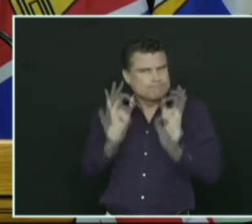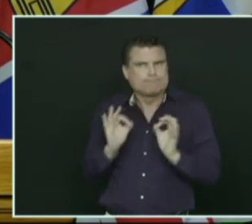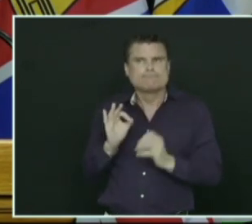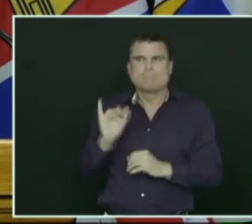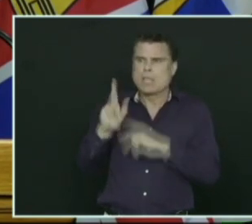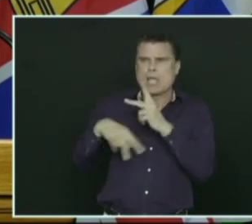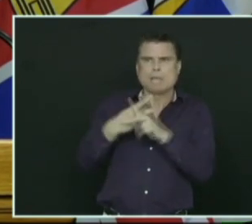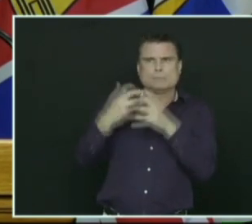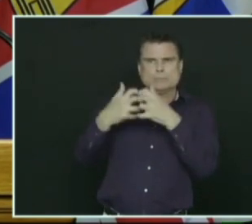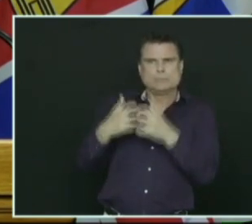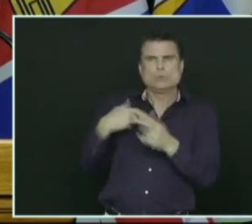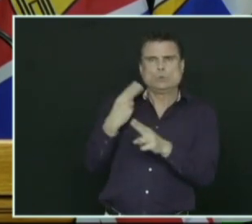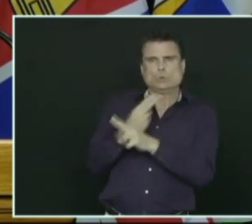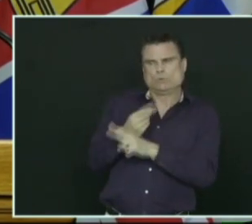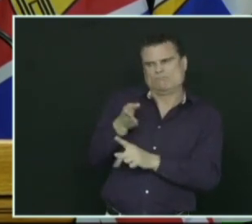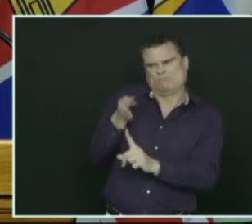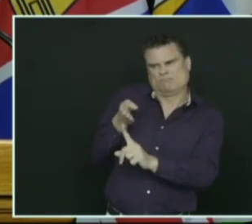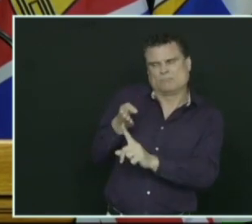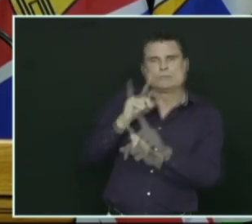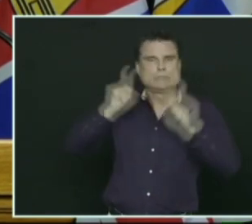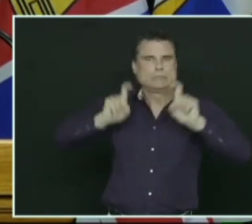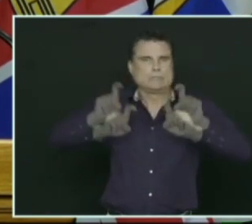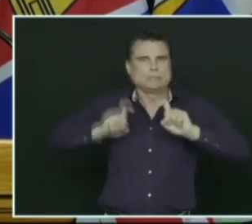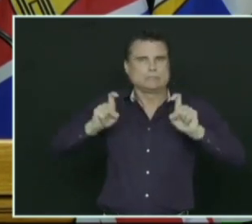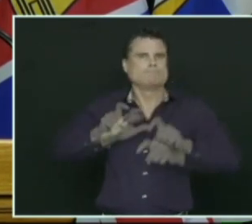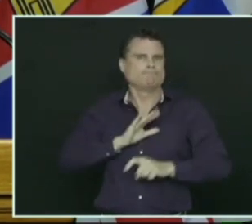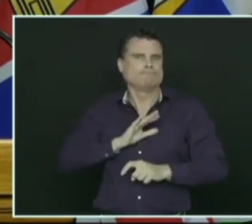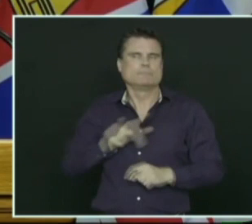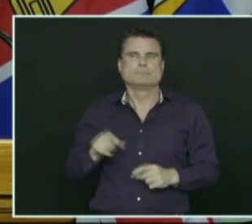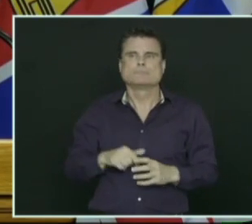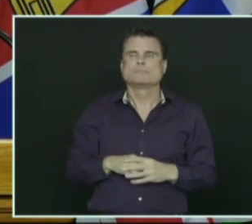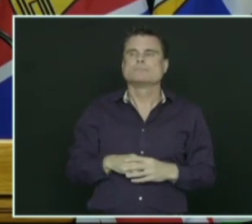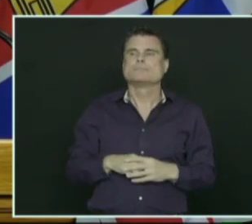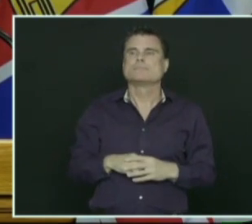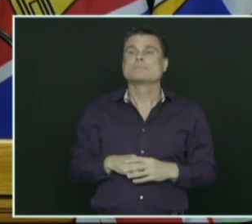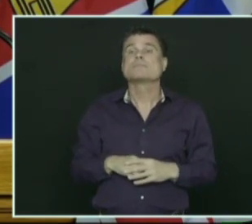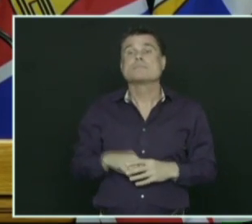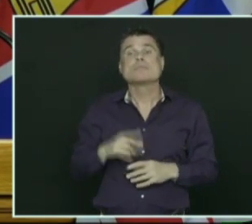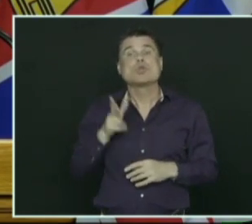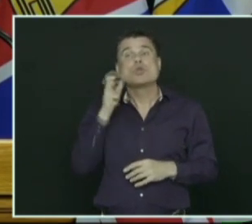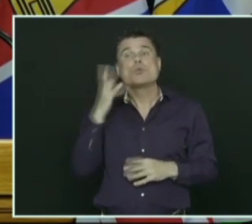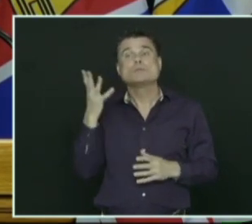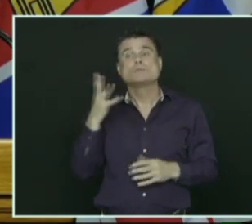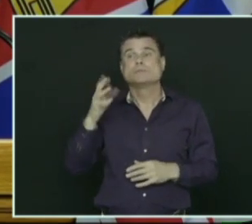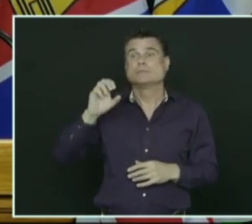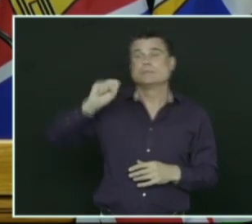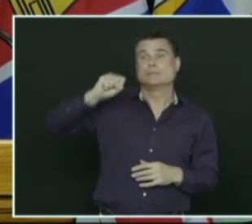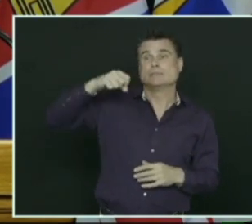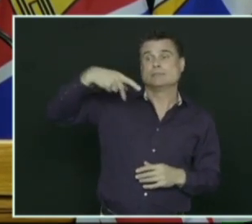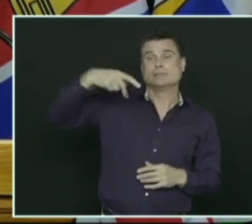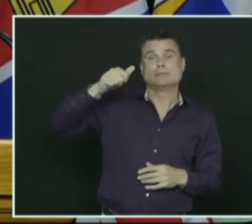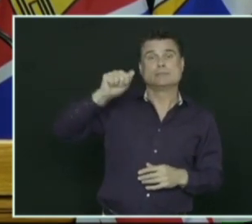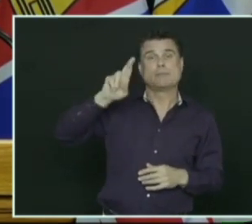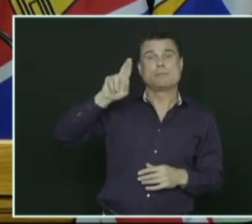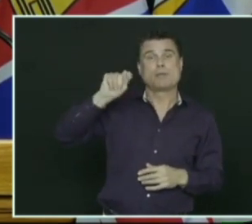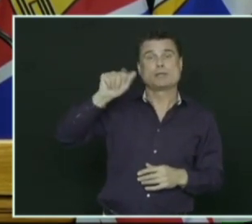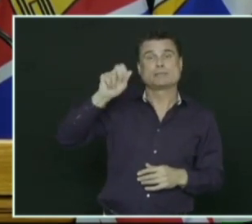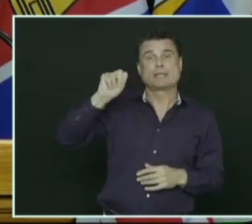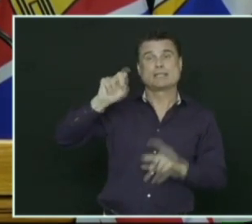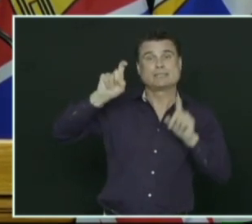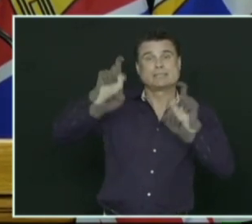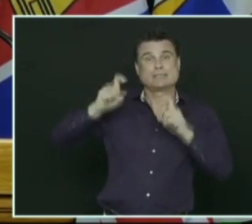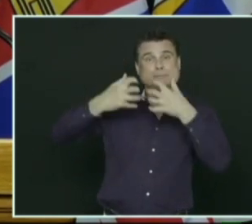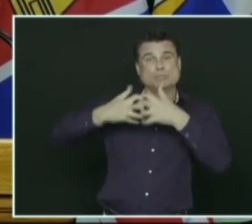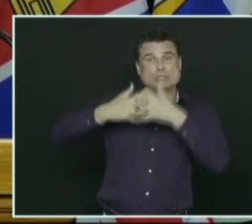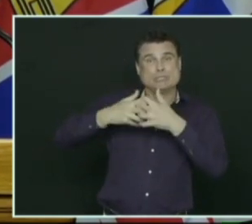Dr. Henry, you co-authored a paper 9 years ago, Social Distancing as a Pandemic Influenza Prevention